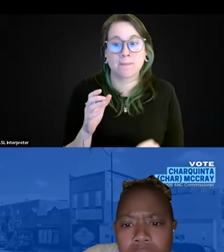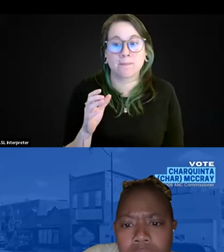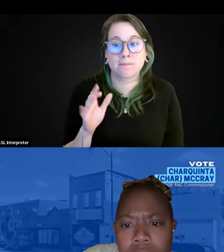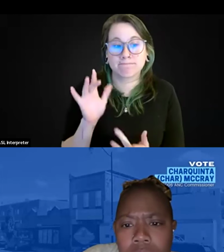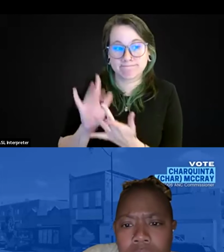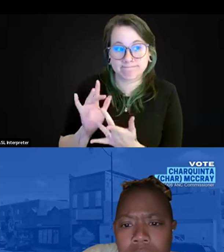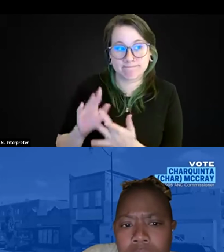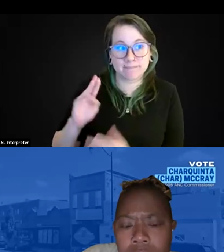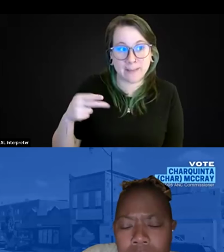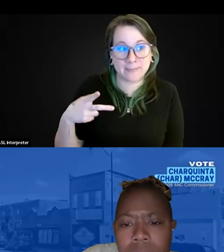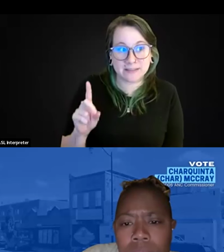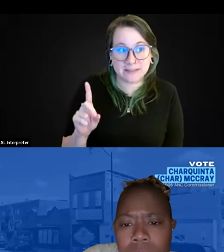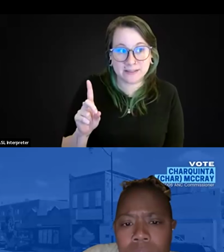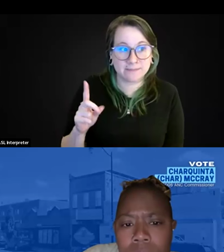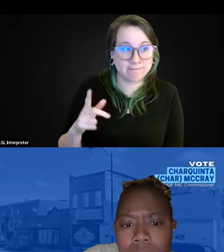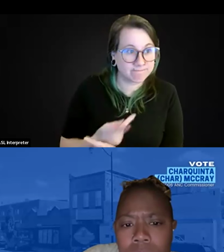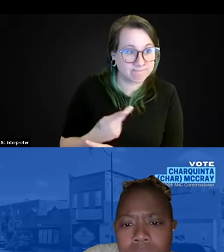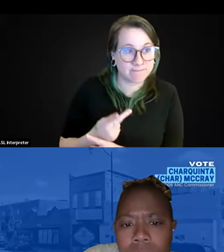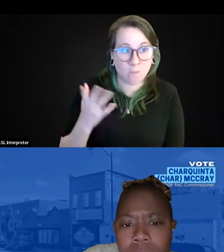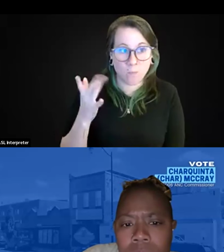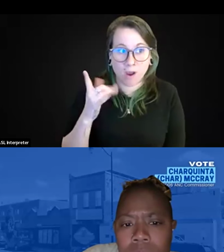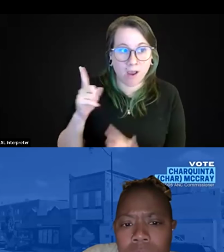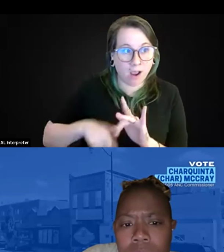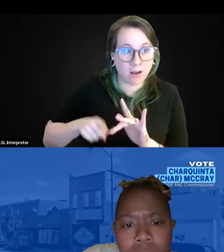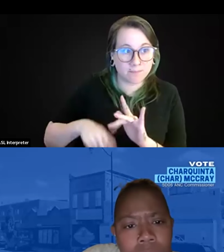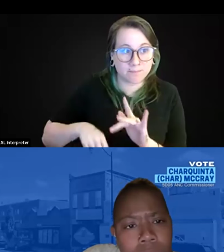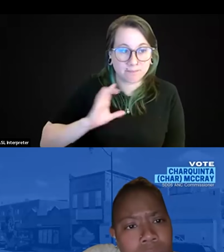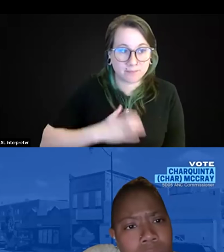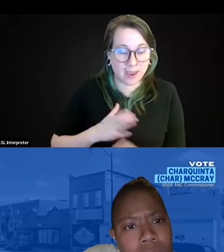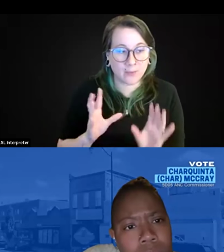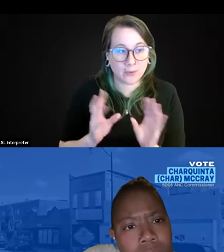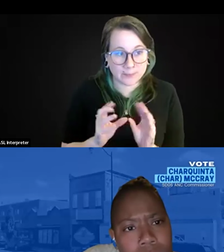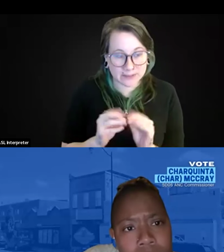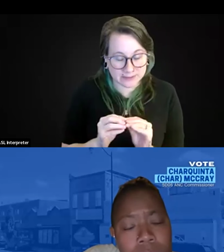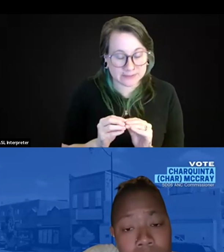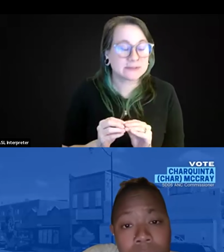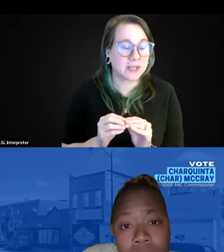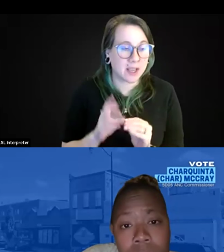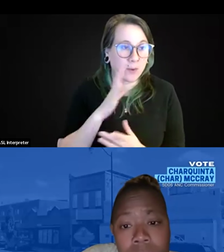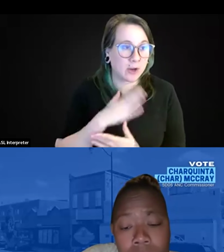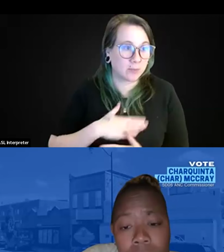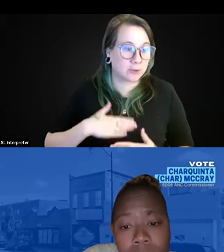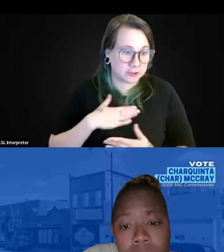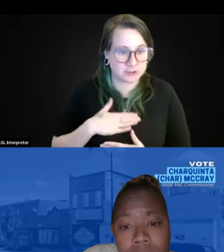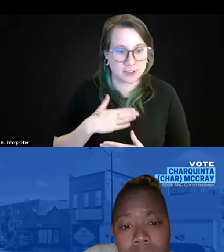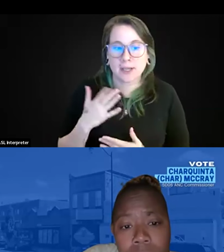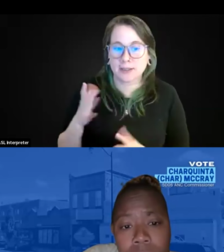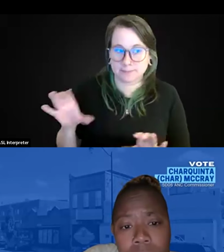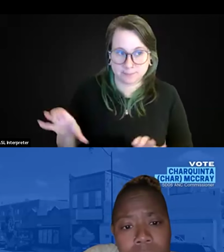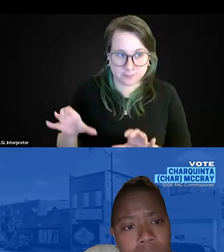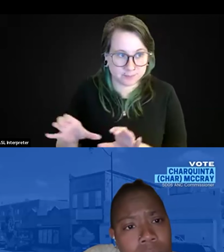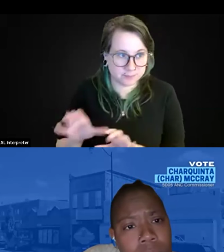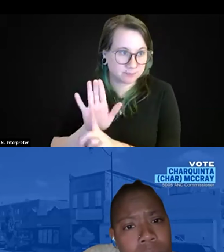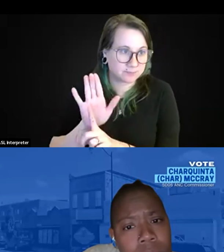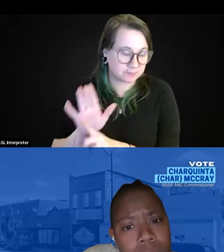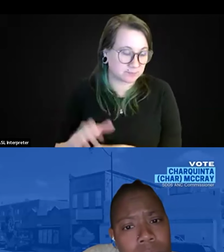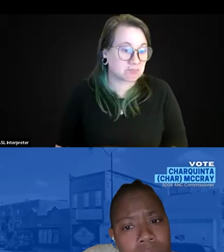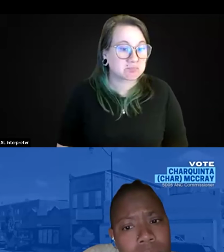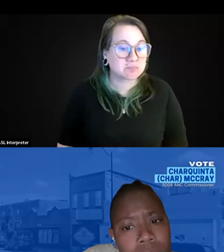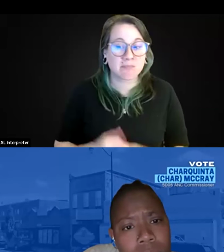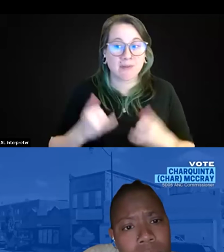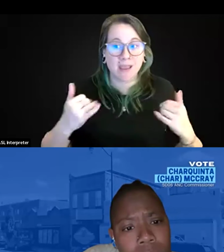to figure out why they're skipping our meetings. And we appreciate that due diligence on their behalf. With that being said, we have our consent